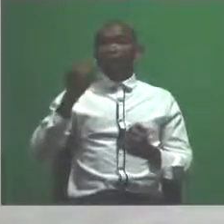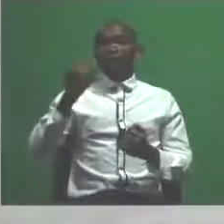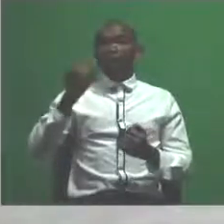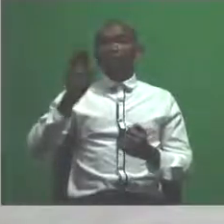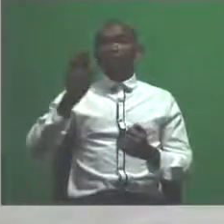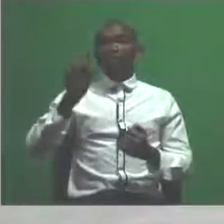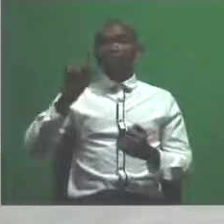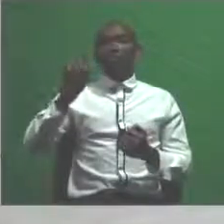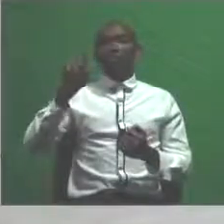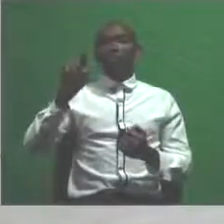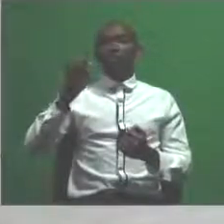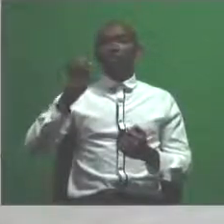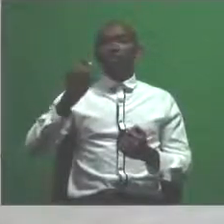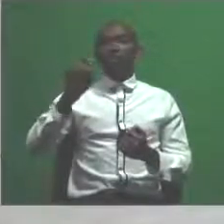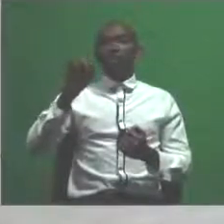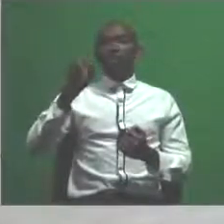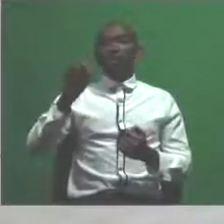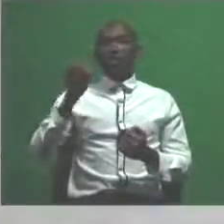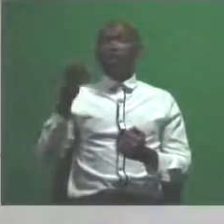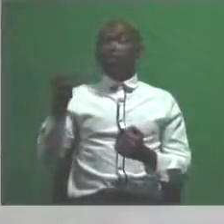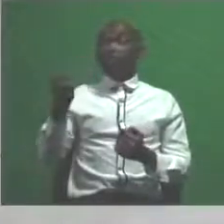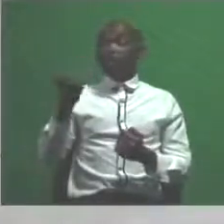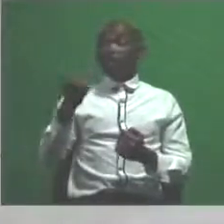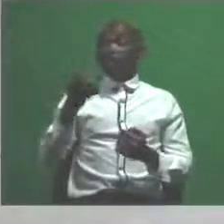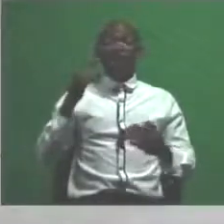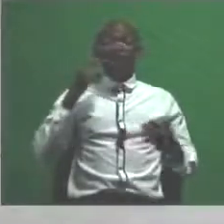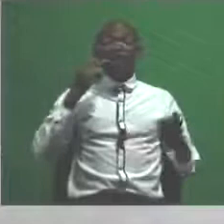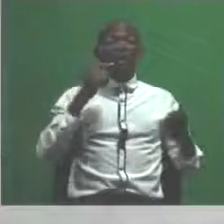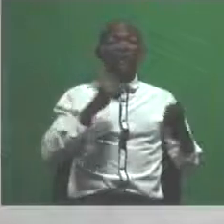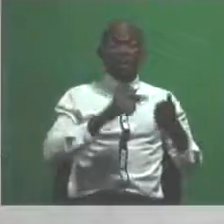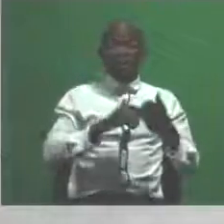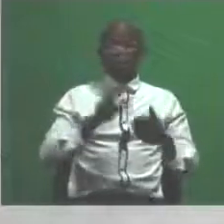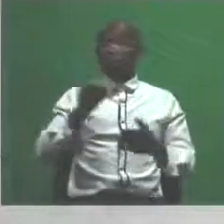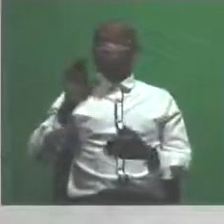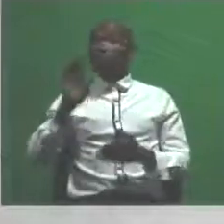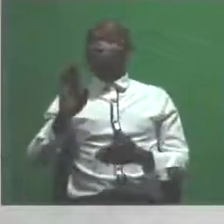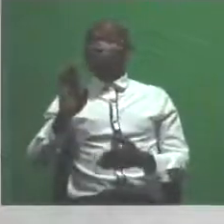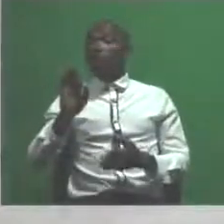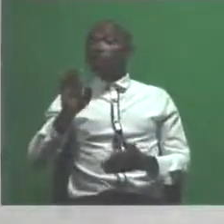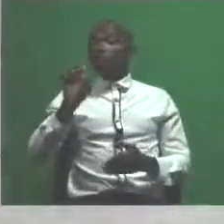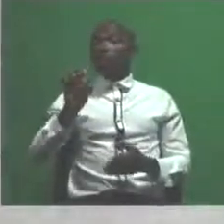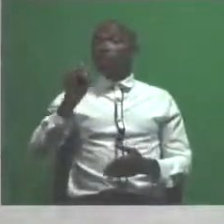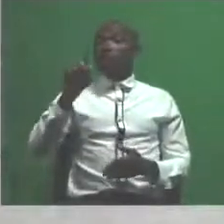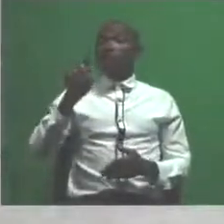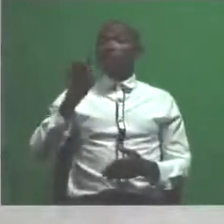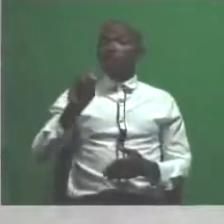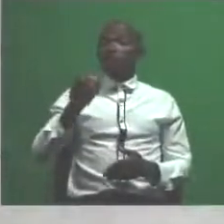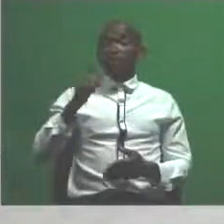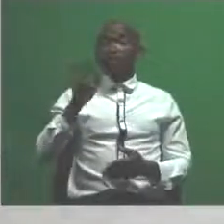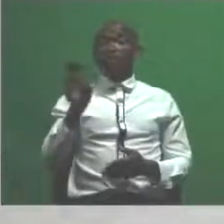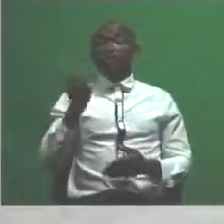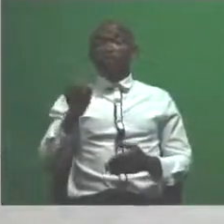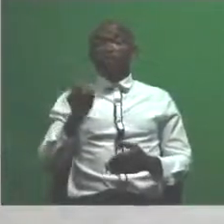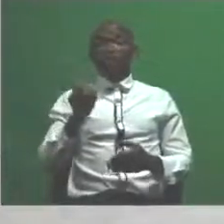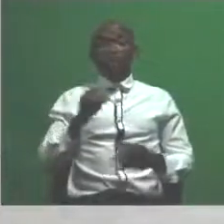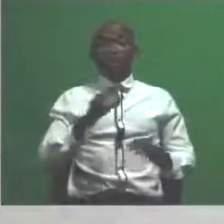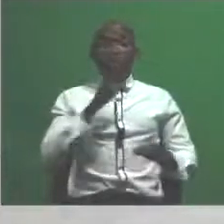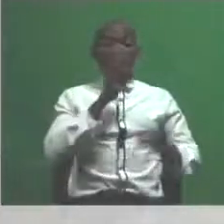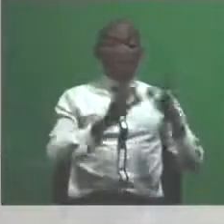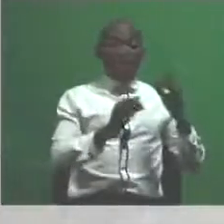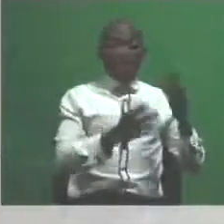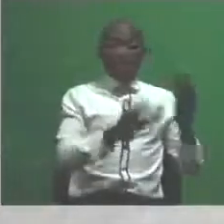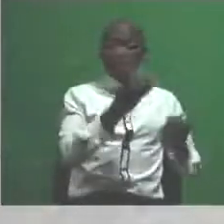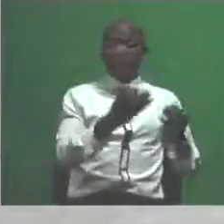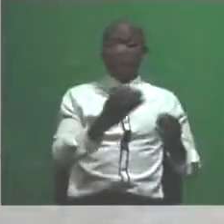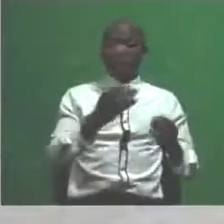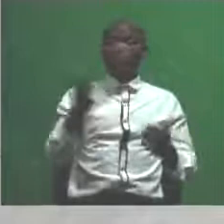example of endothermic reaction. The heat was absorbed from the surrounding to